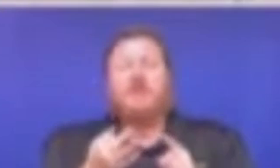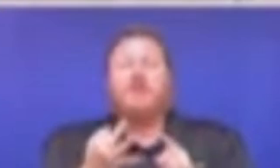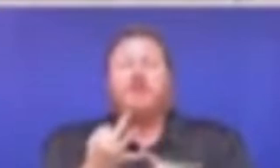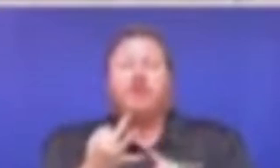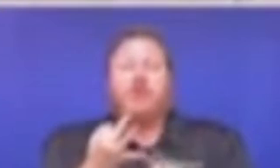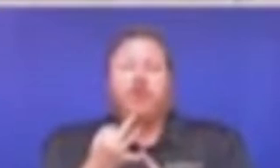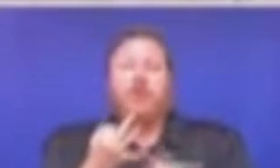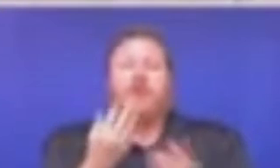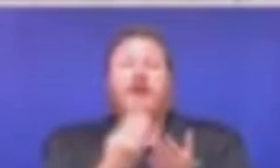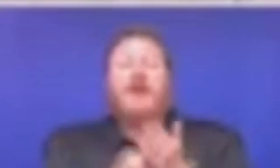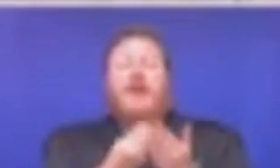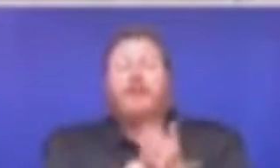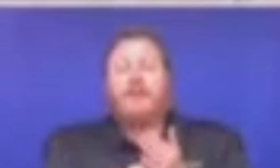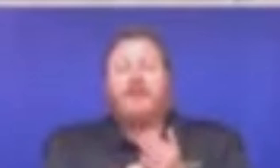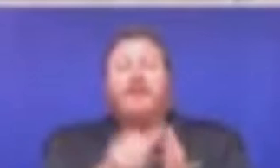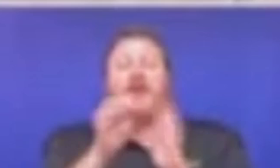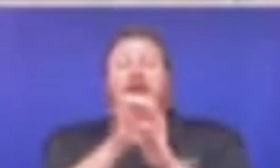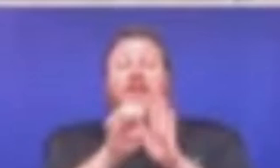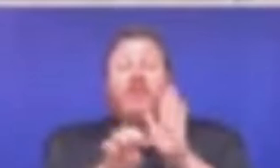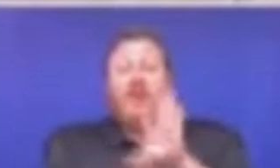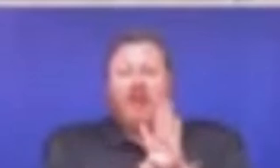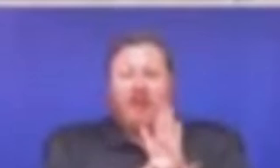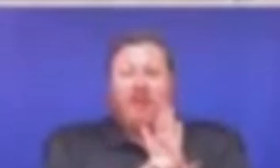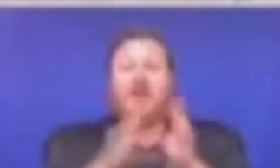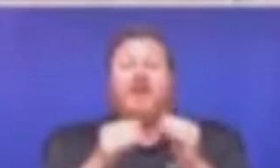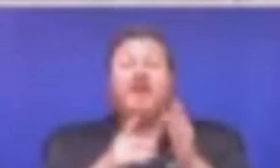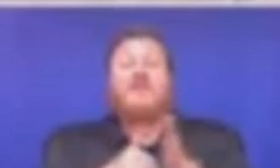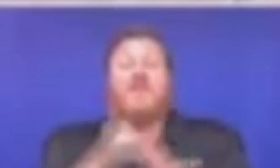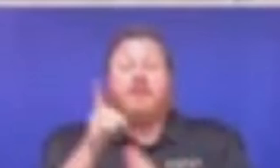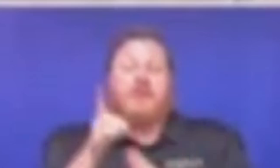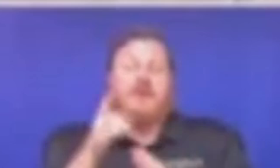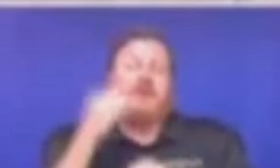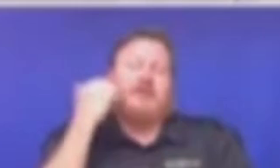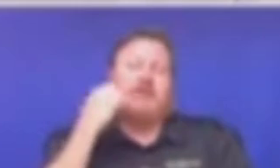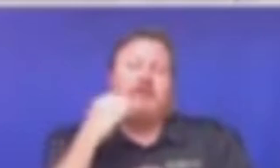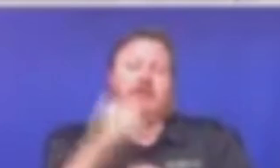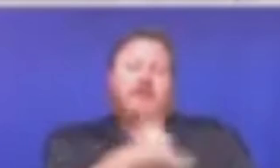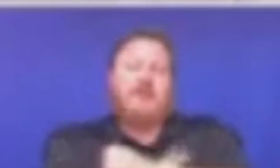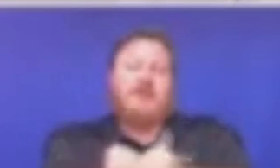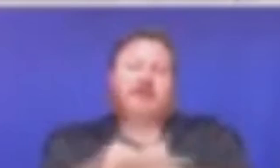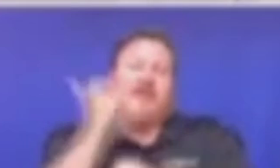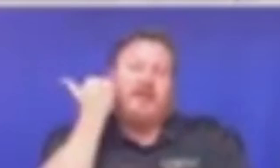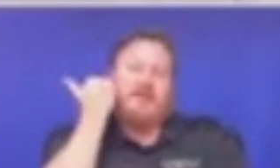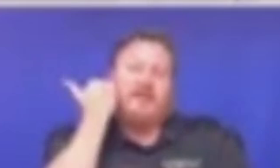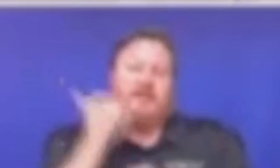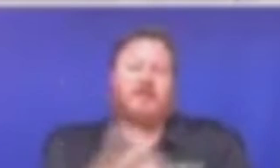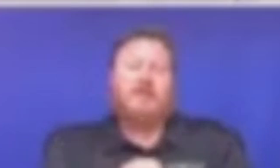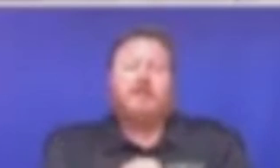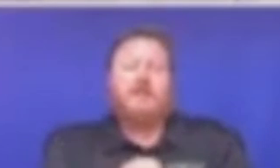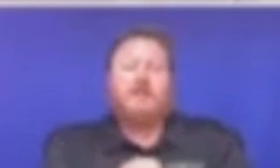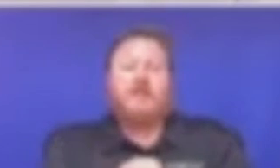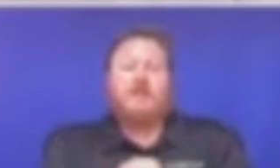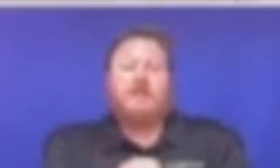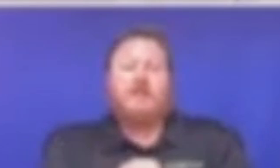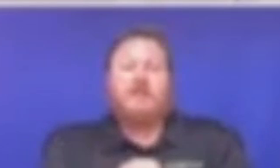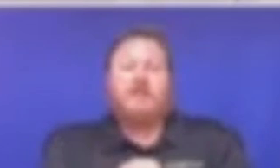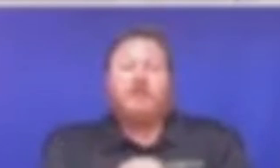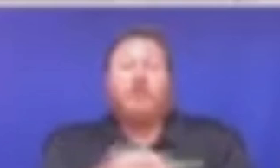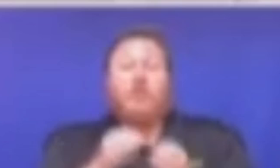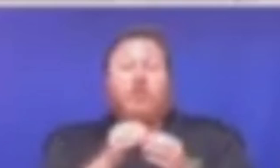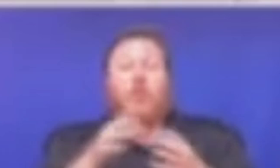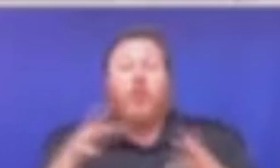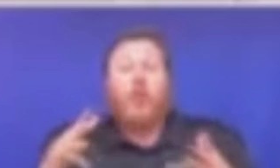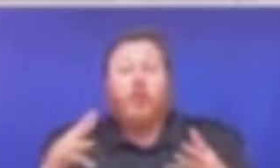a capable, ethical, and developmental state. We will pursue growth that is inclusive